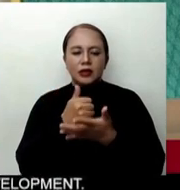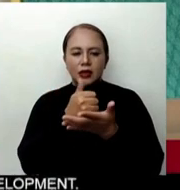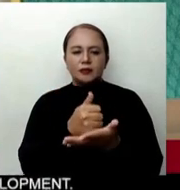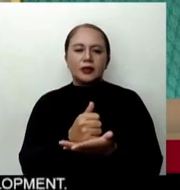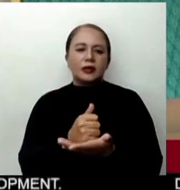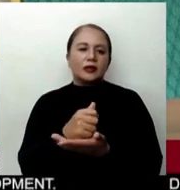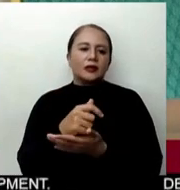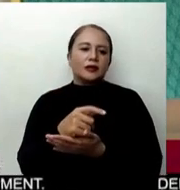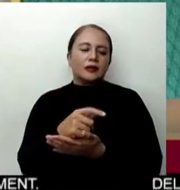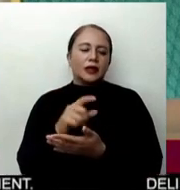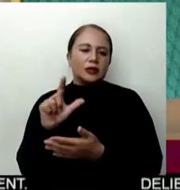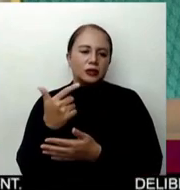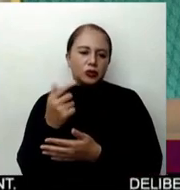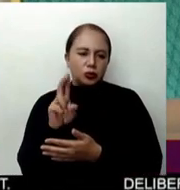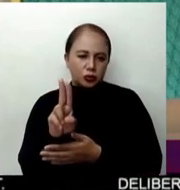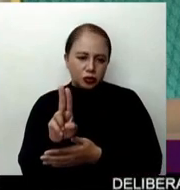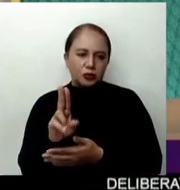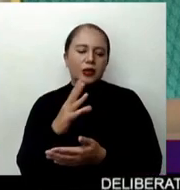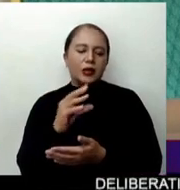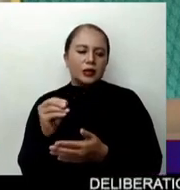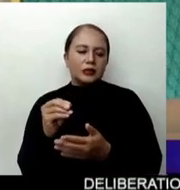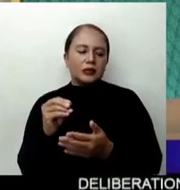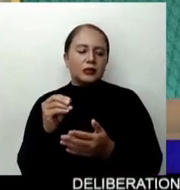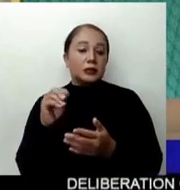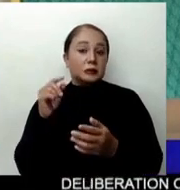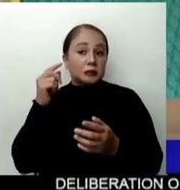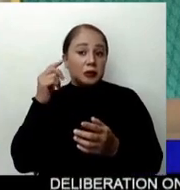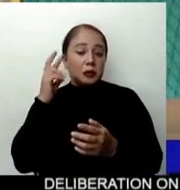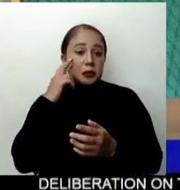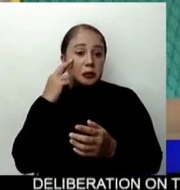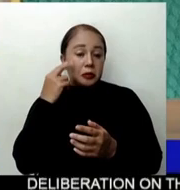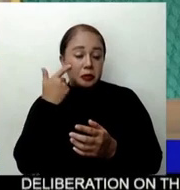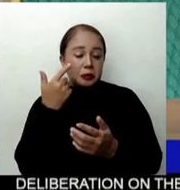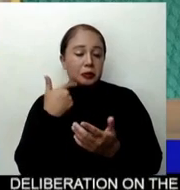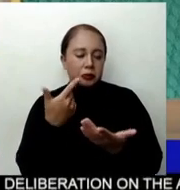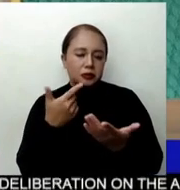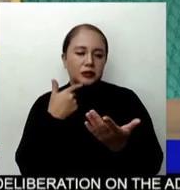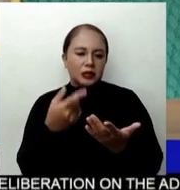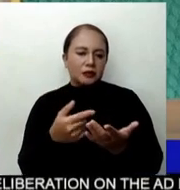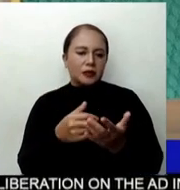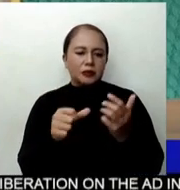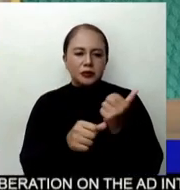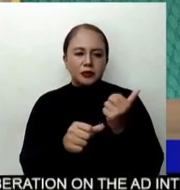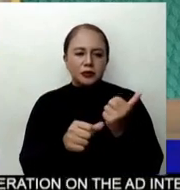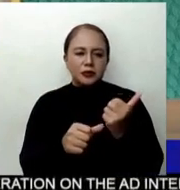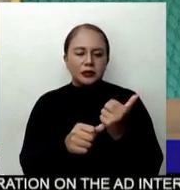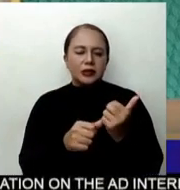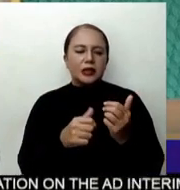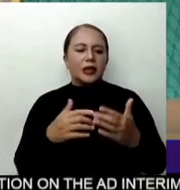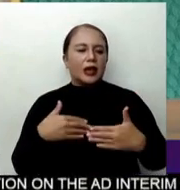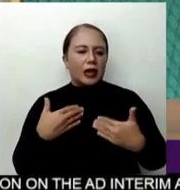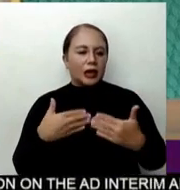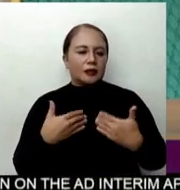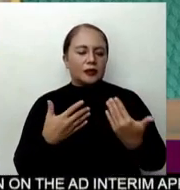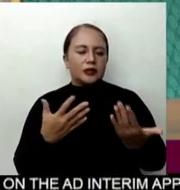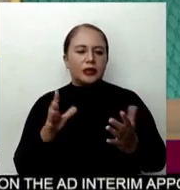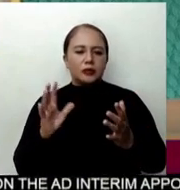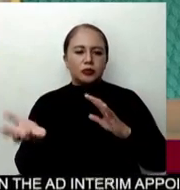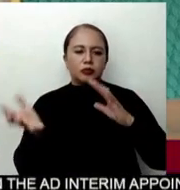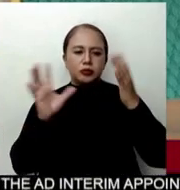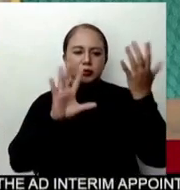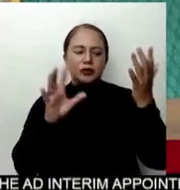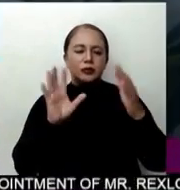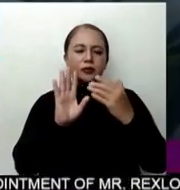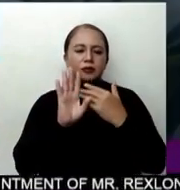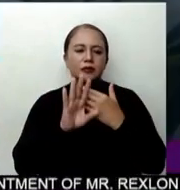LGU. The Chalian believes minimum wage earners should also be assisted, as just one, he says, like calamities, they will return to